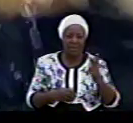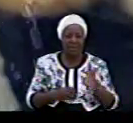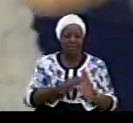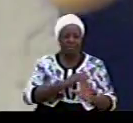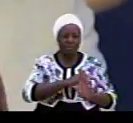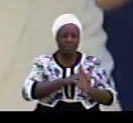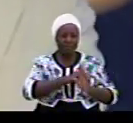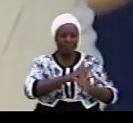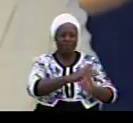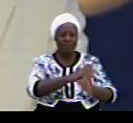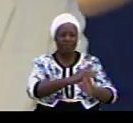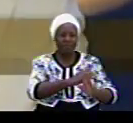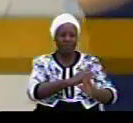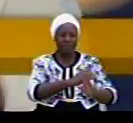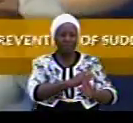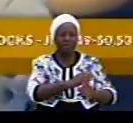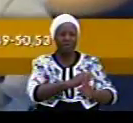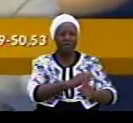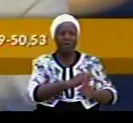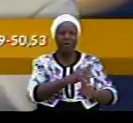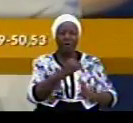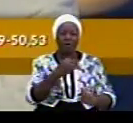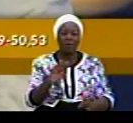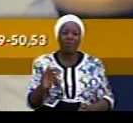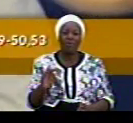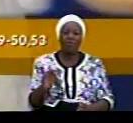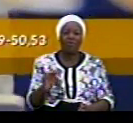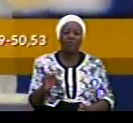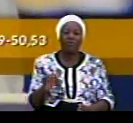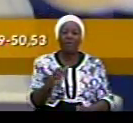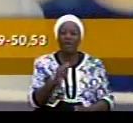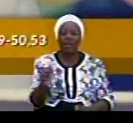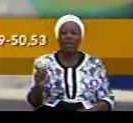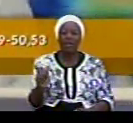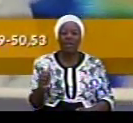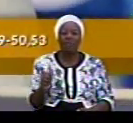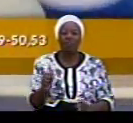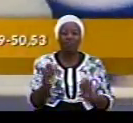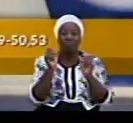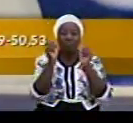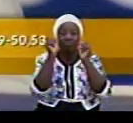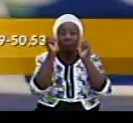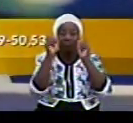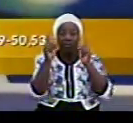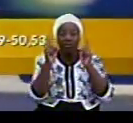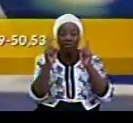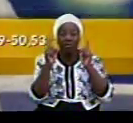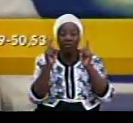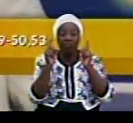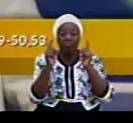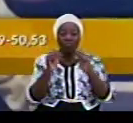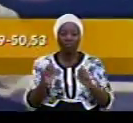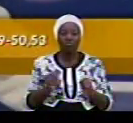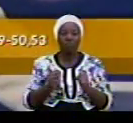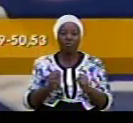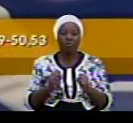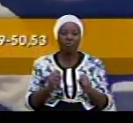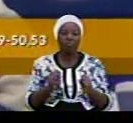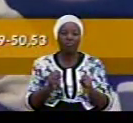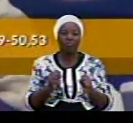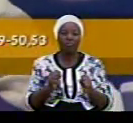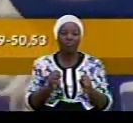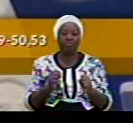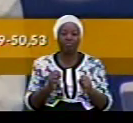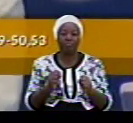a sudden shock. This man came to Christ and he said, please, please